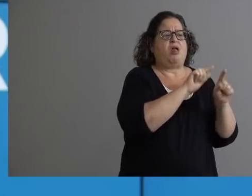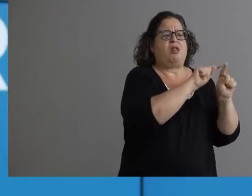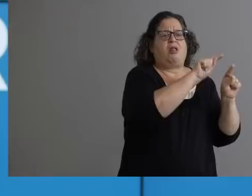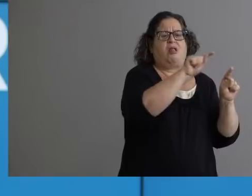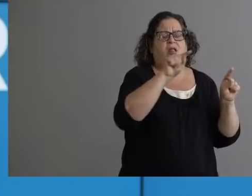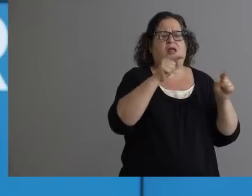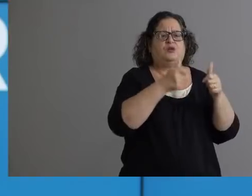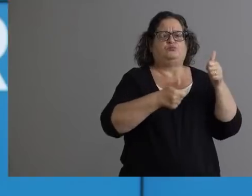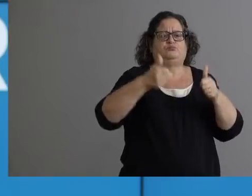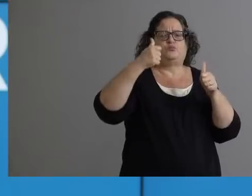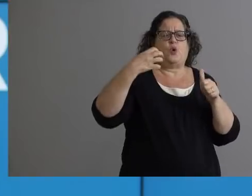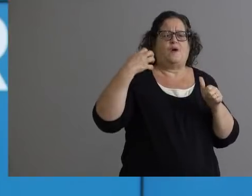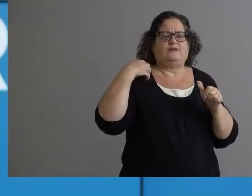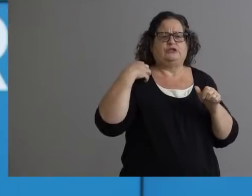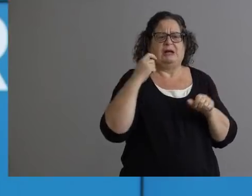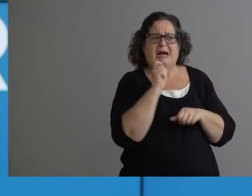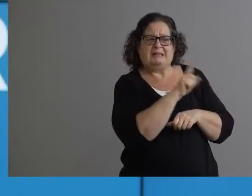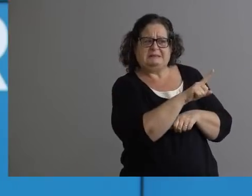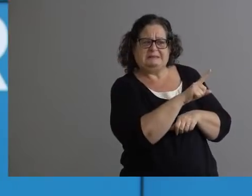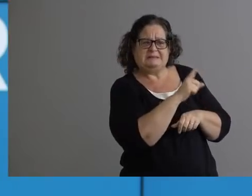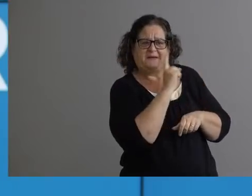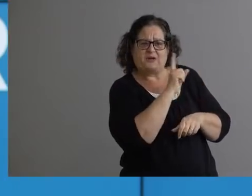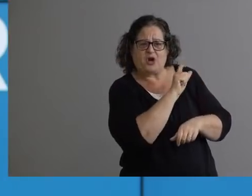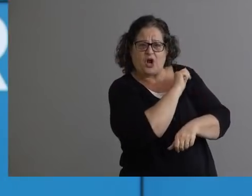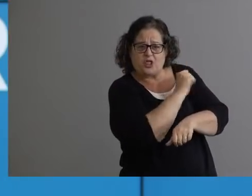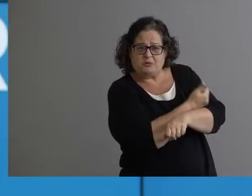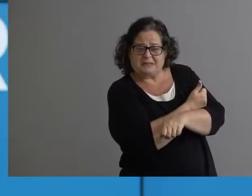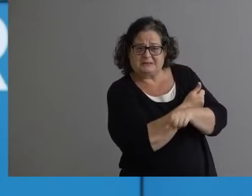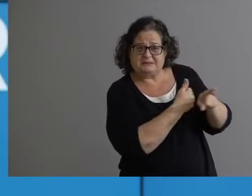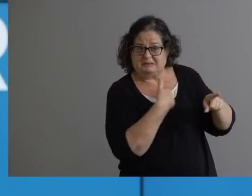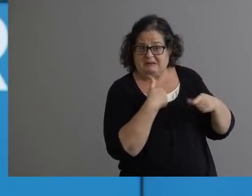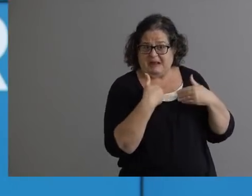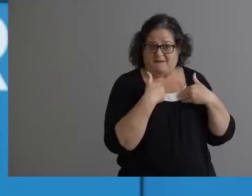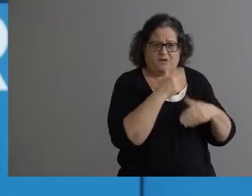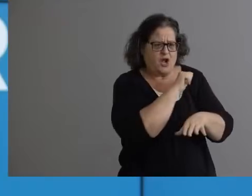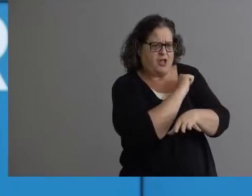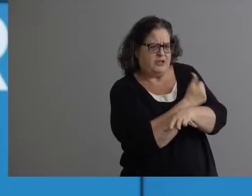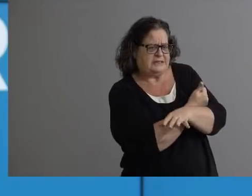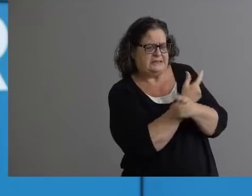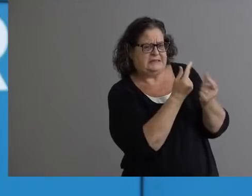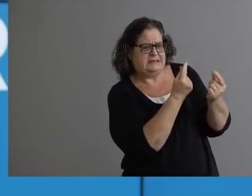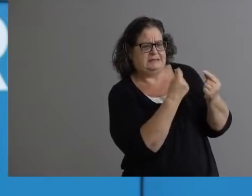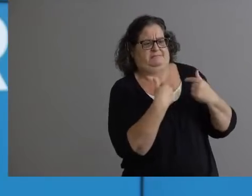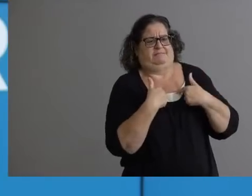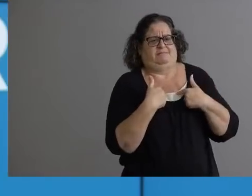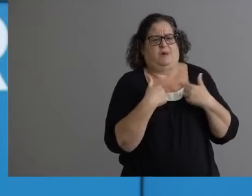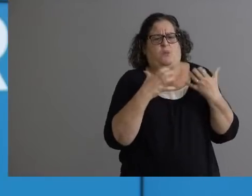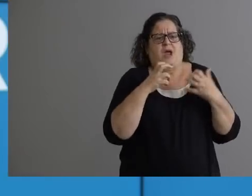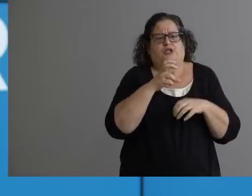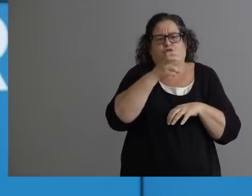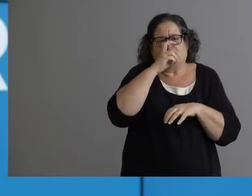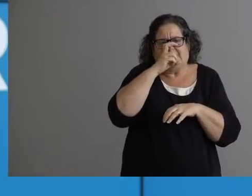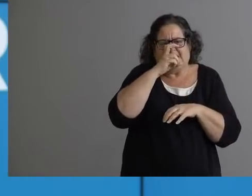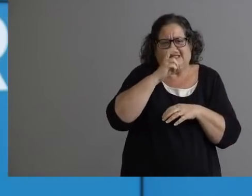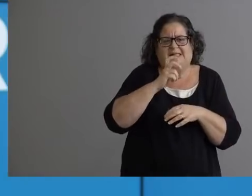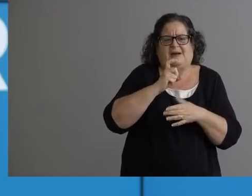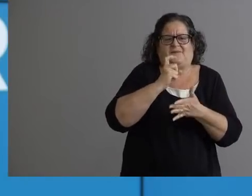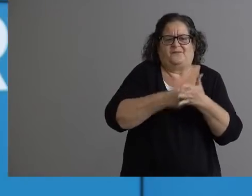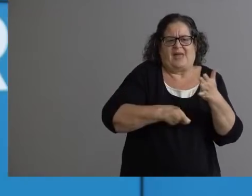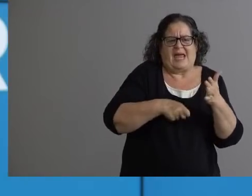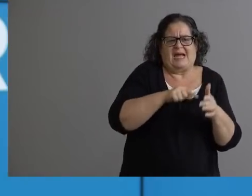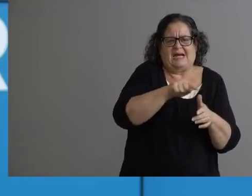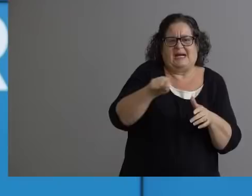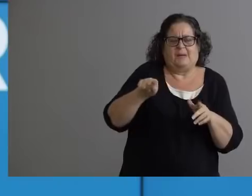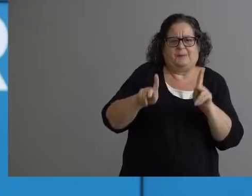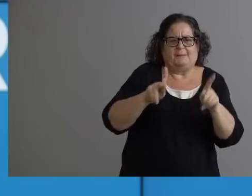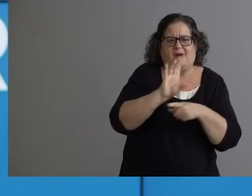enforcement where possible and where we can do that. I want to applaud local leaders across the state